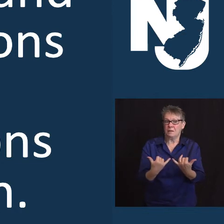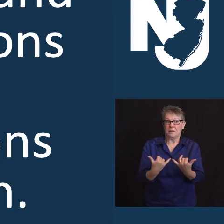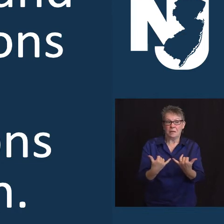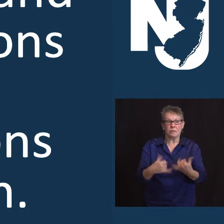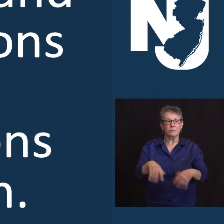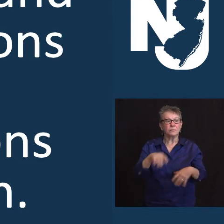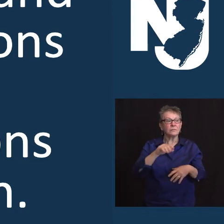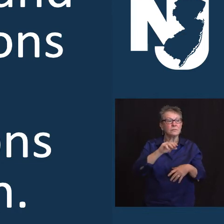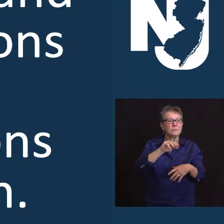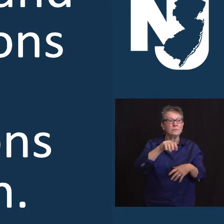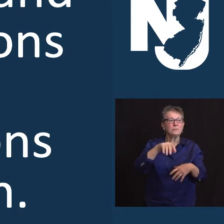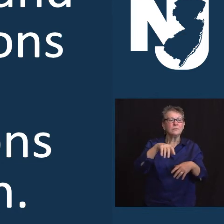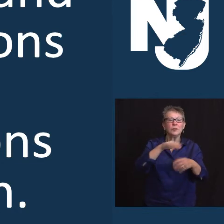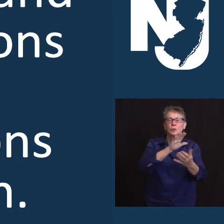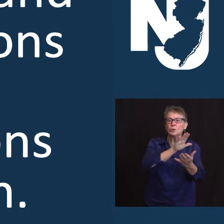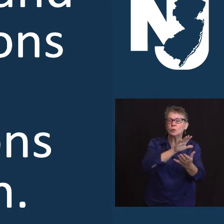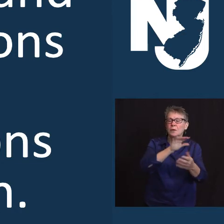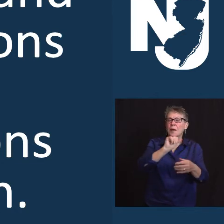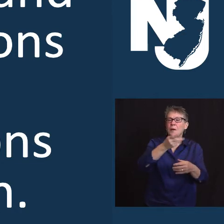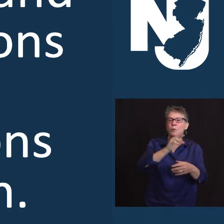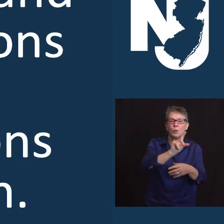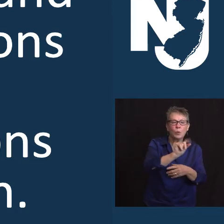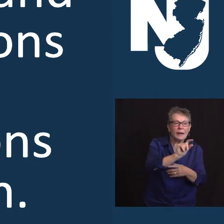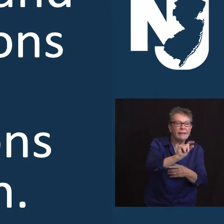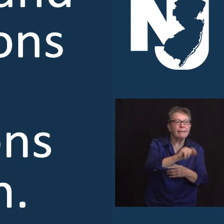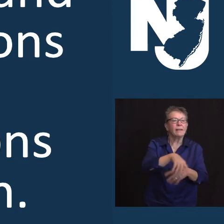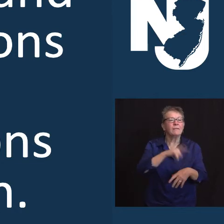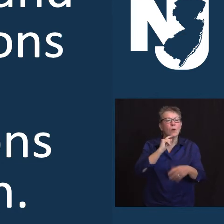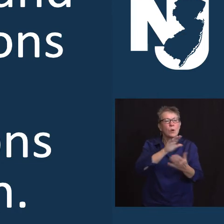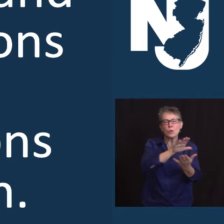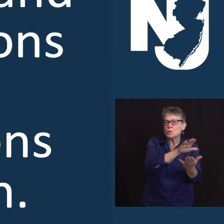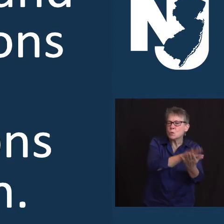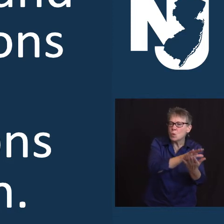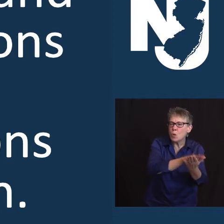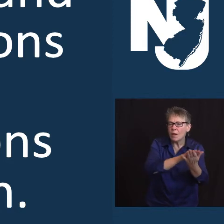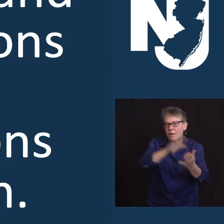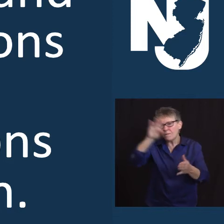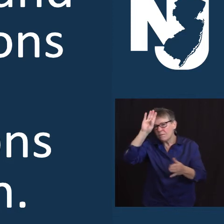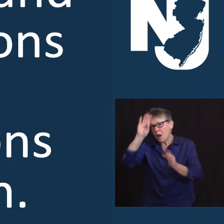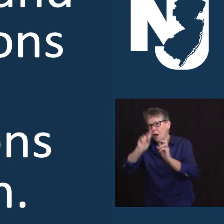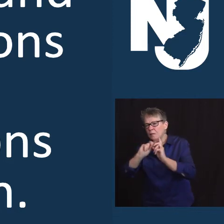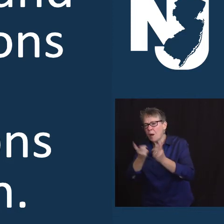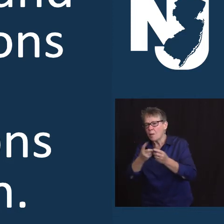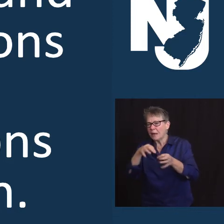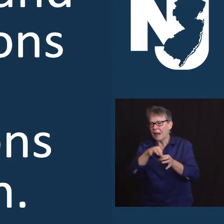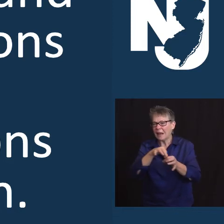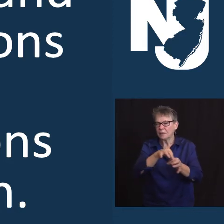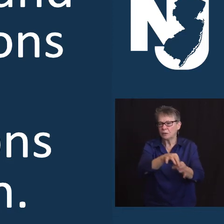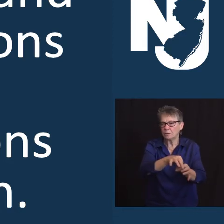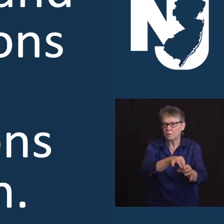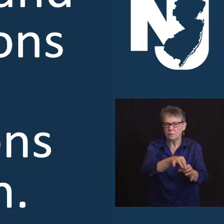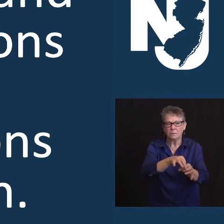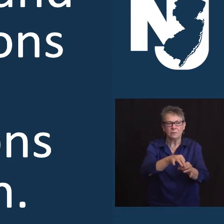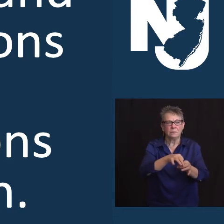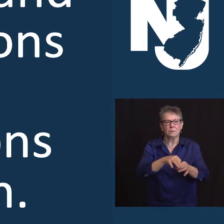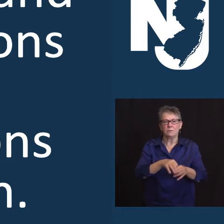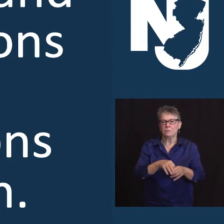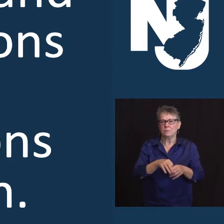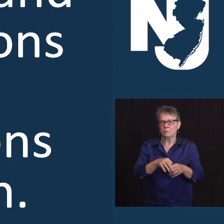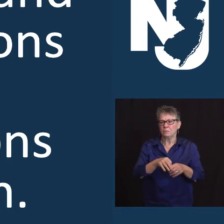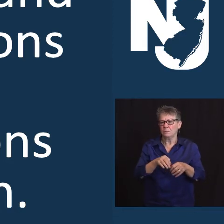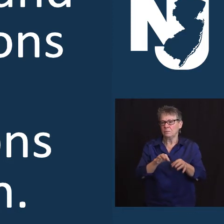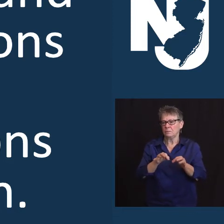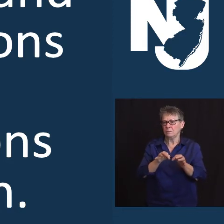well as the fire district elections scheduled for this month, have all been delayed until April 20th to coincide with the